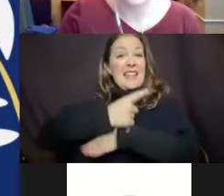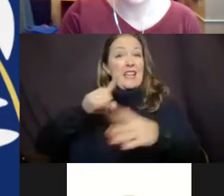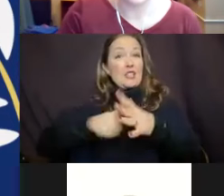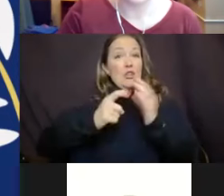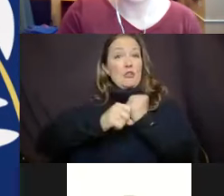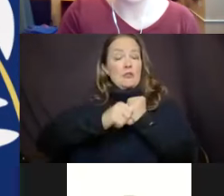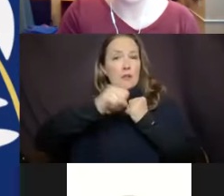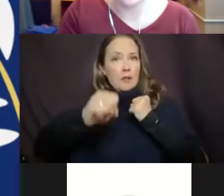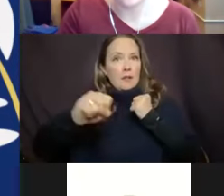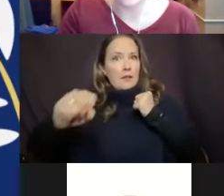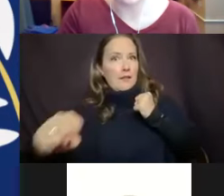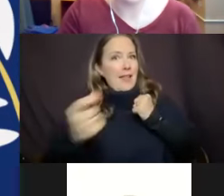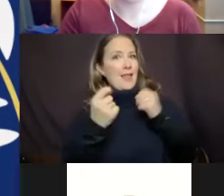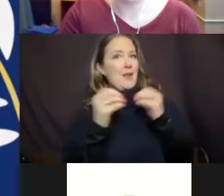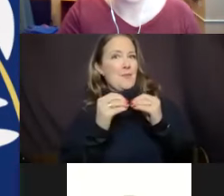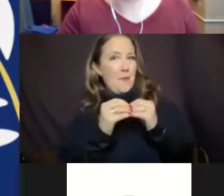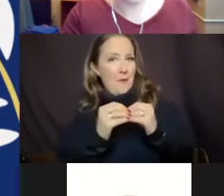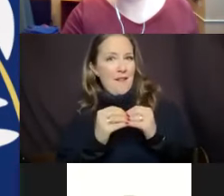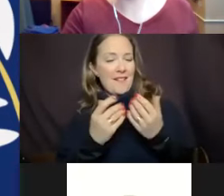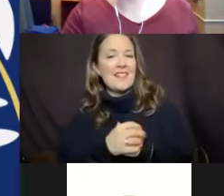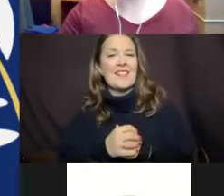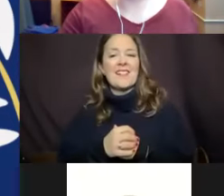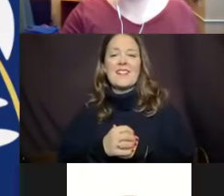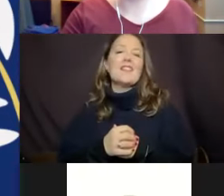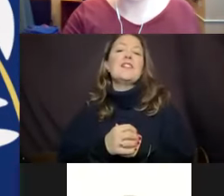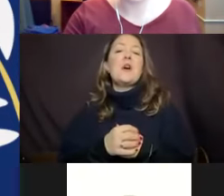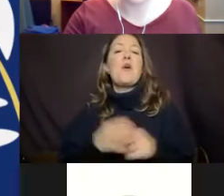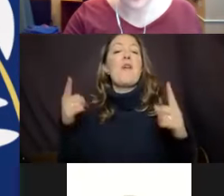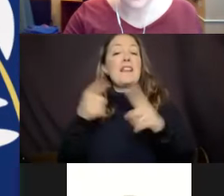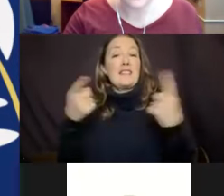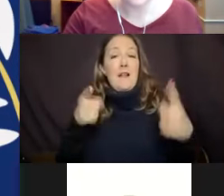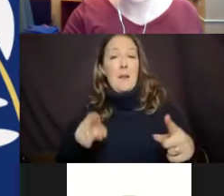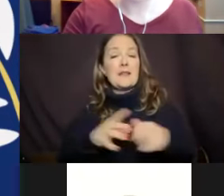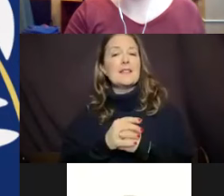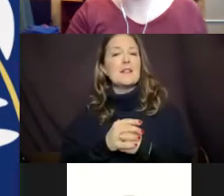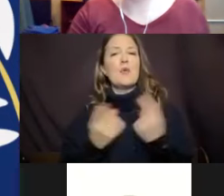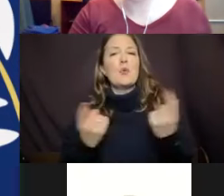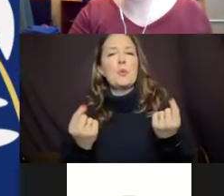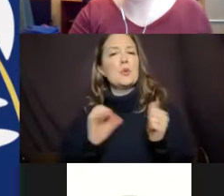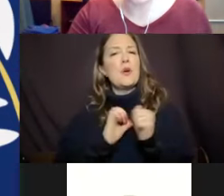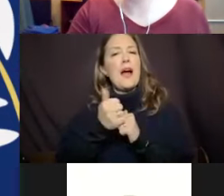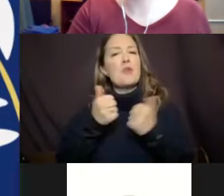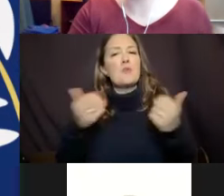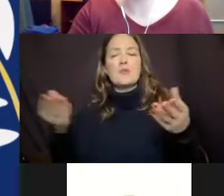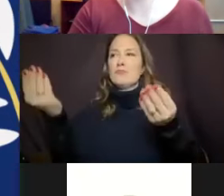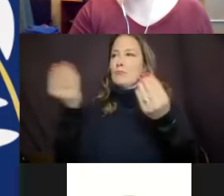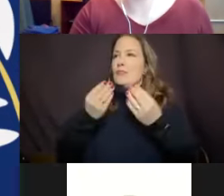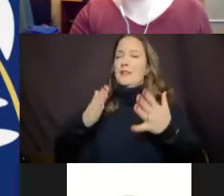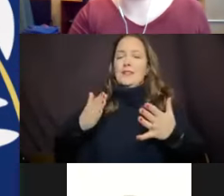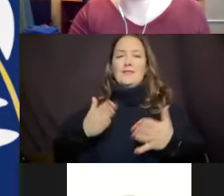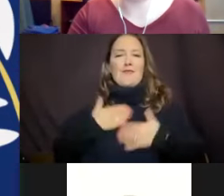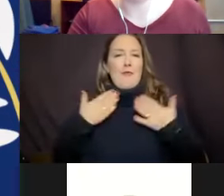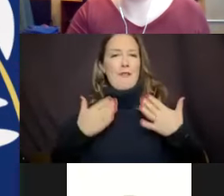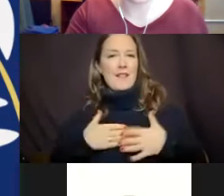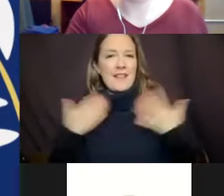little. And until then, what can we do to allow ourselves joy, to bring in all the light that we